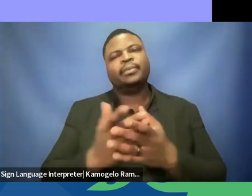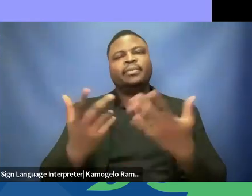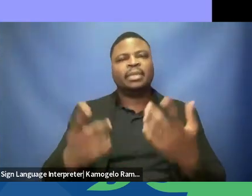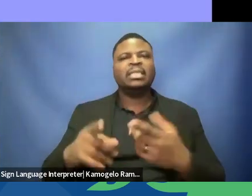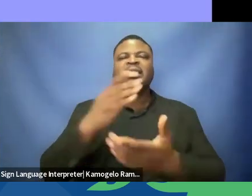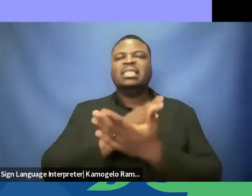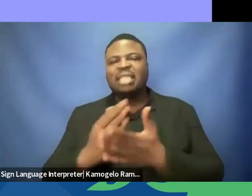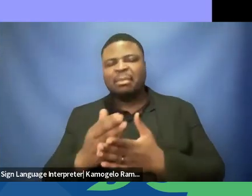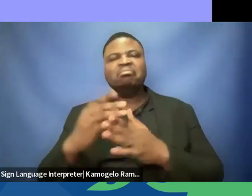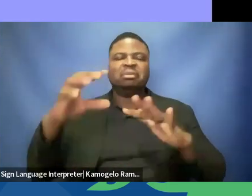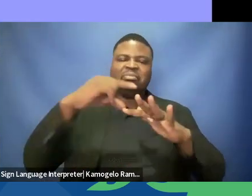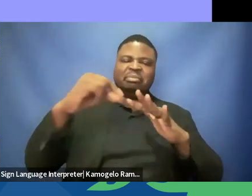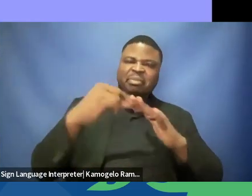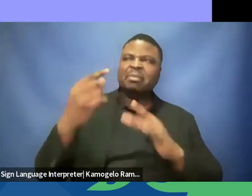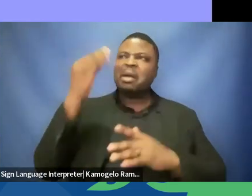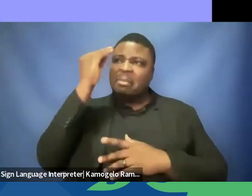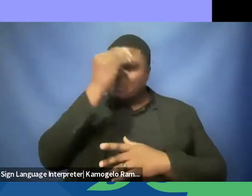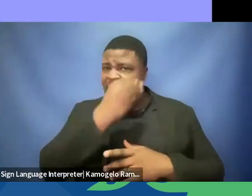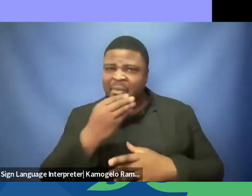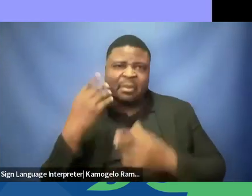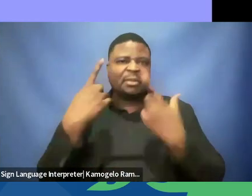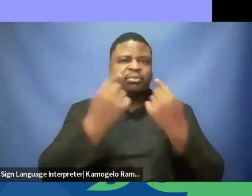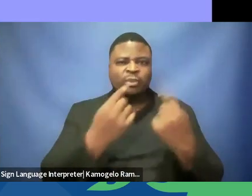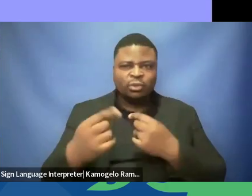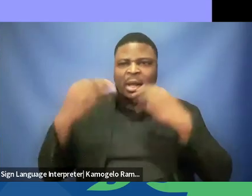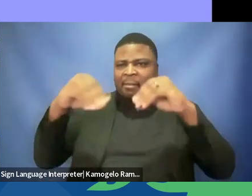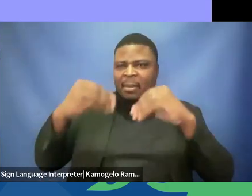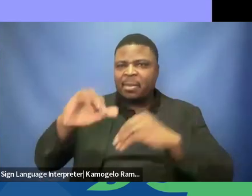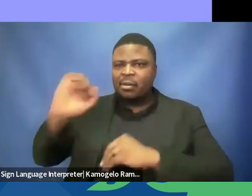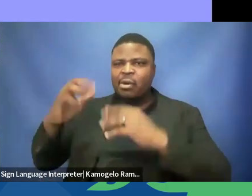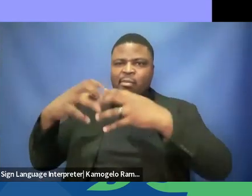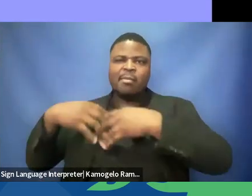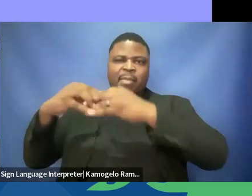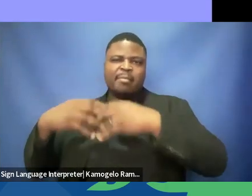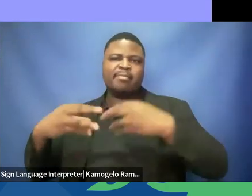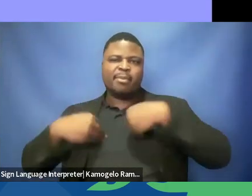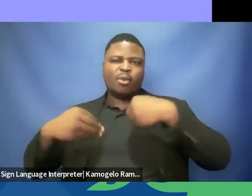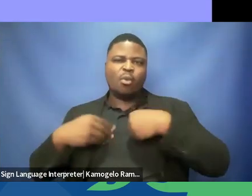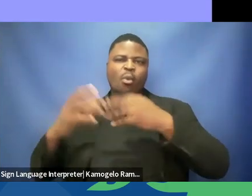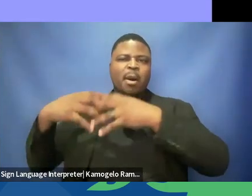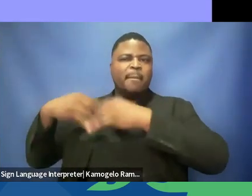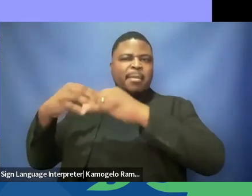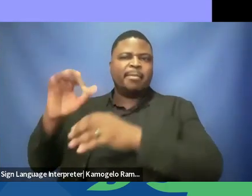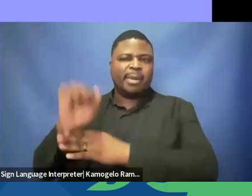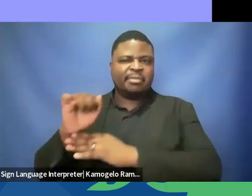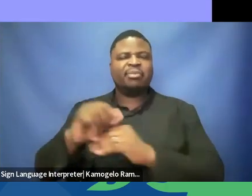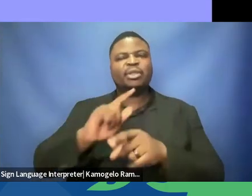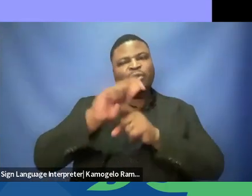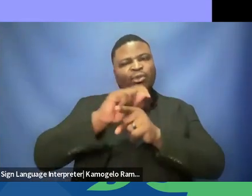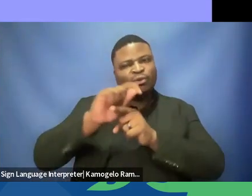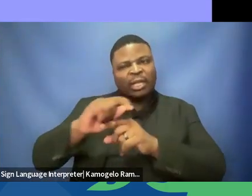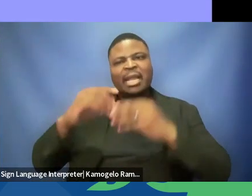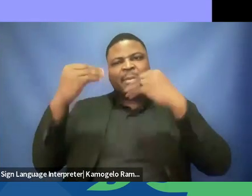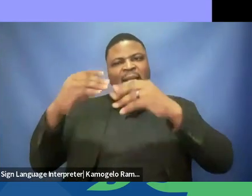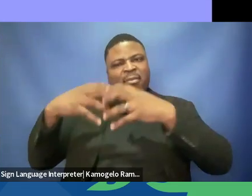cosmetics trainings, and also entrepreneurship support. They went through entrepreneurship training, and they were also given seed capital